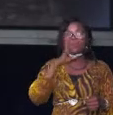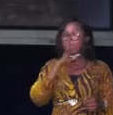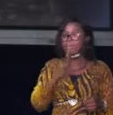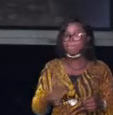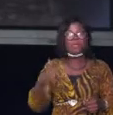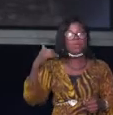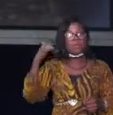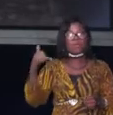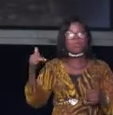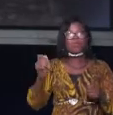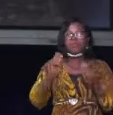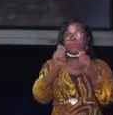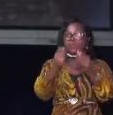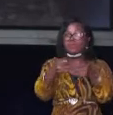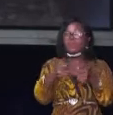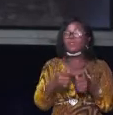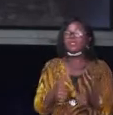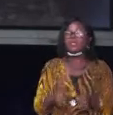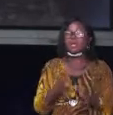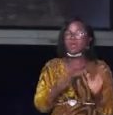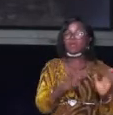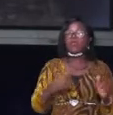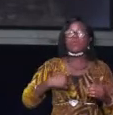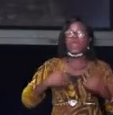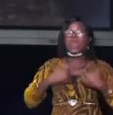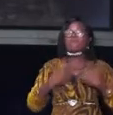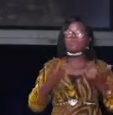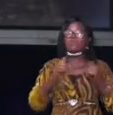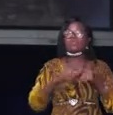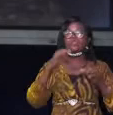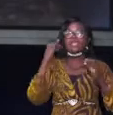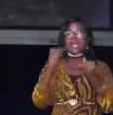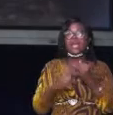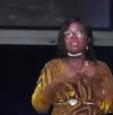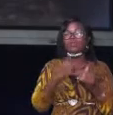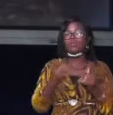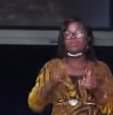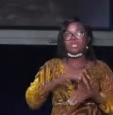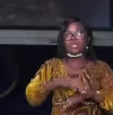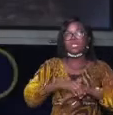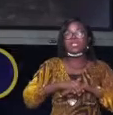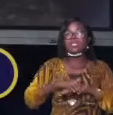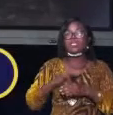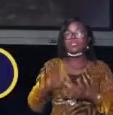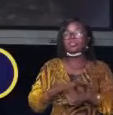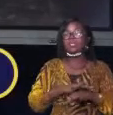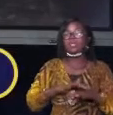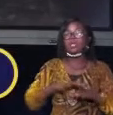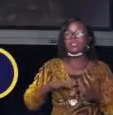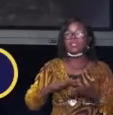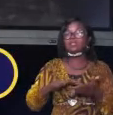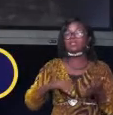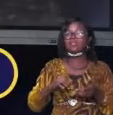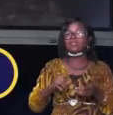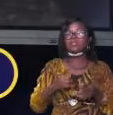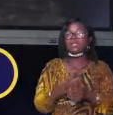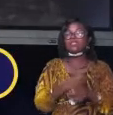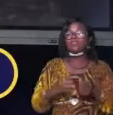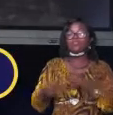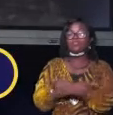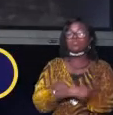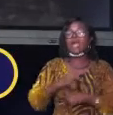identified and appreciated accordingly. We have come to the end of the English Studies lesson for today. I hope you had fun